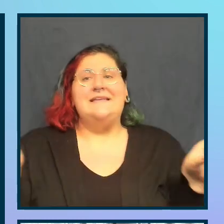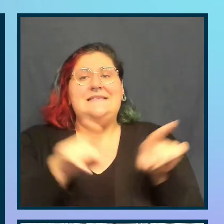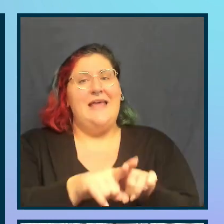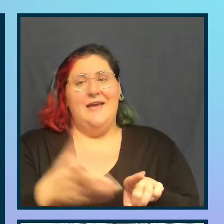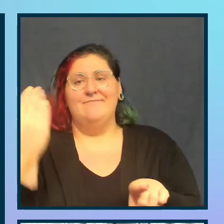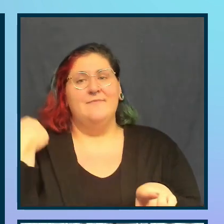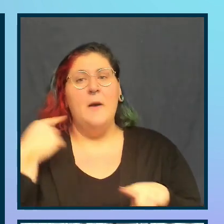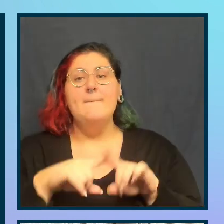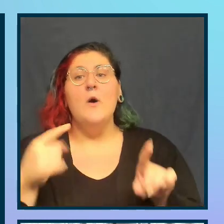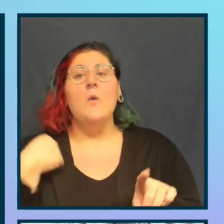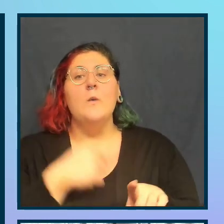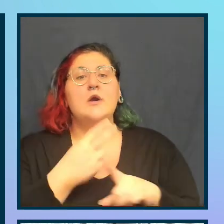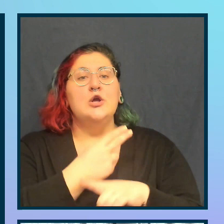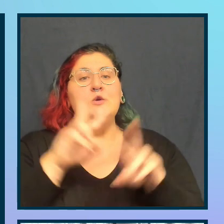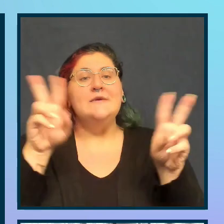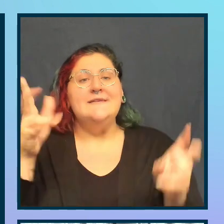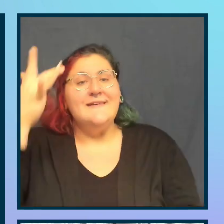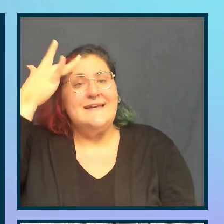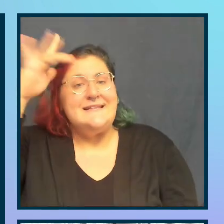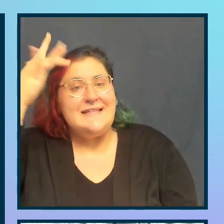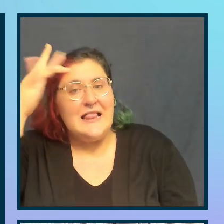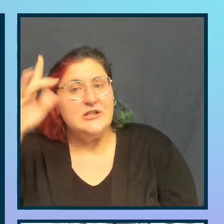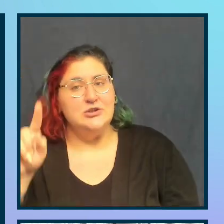us a step further from where we got with automated tests.